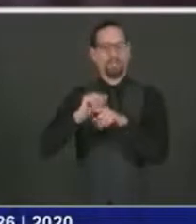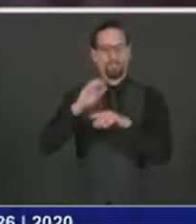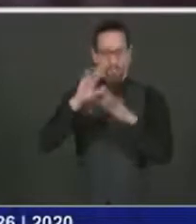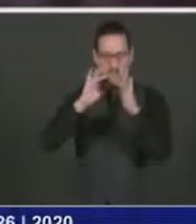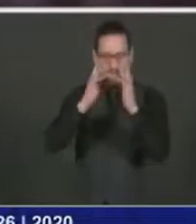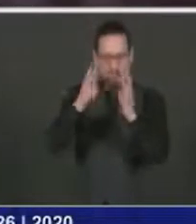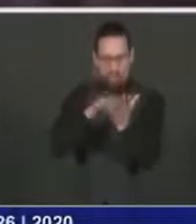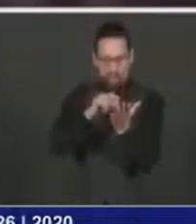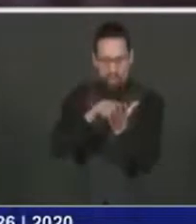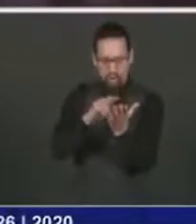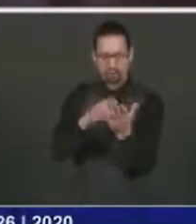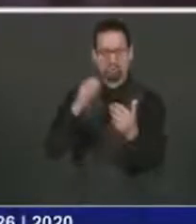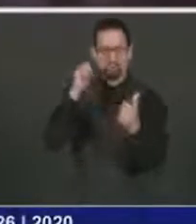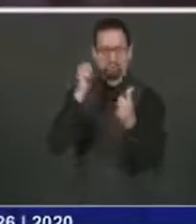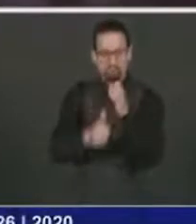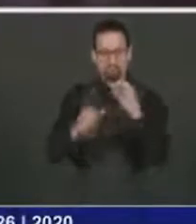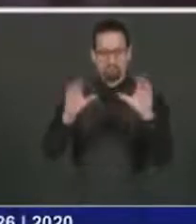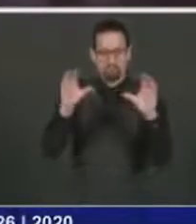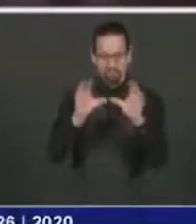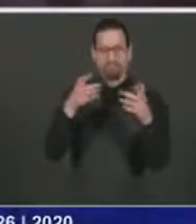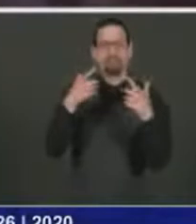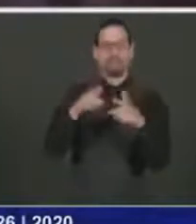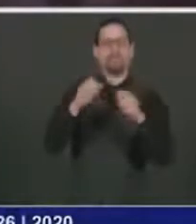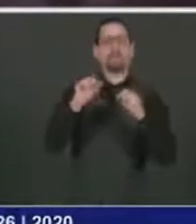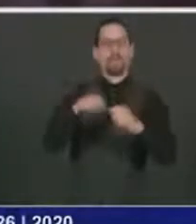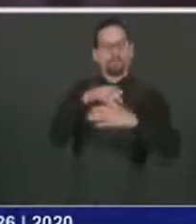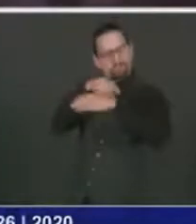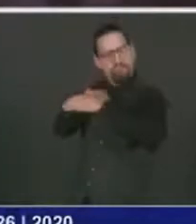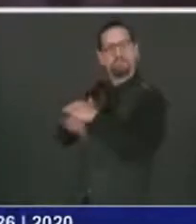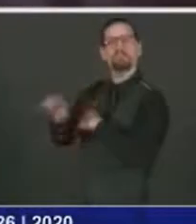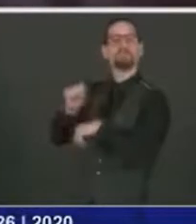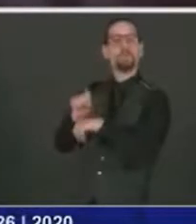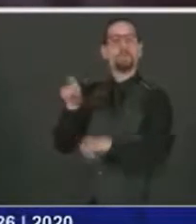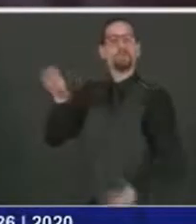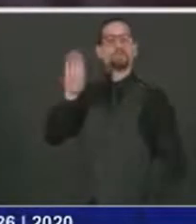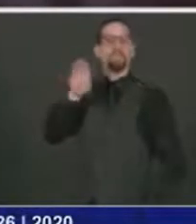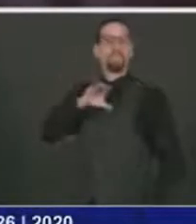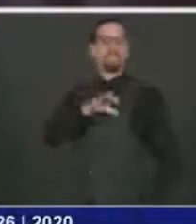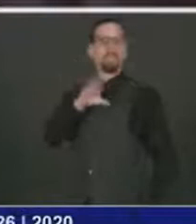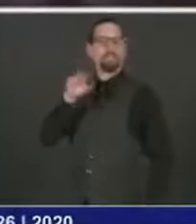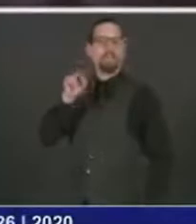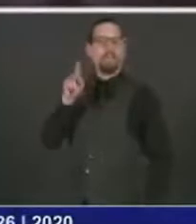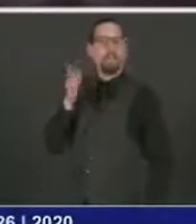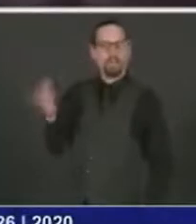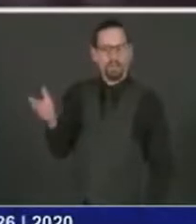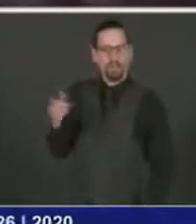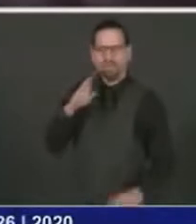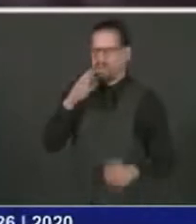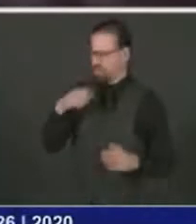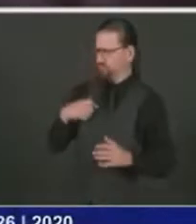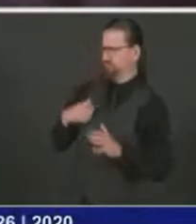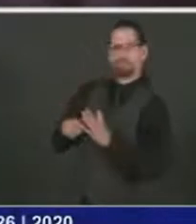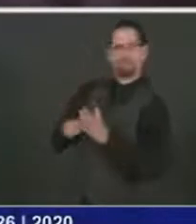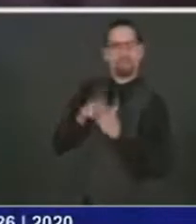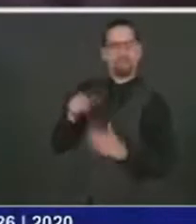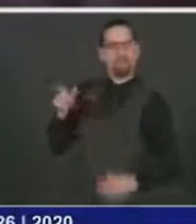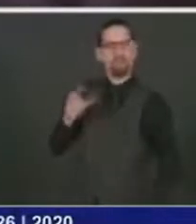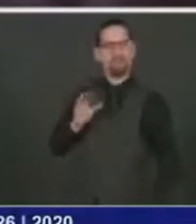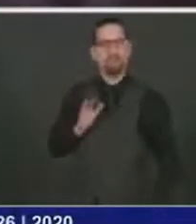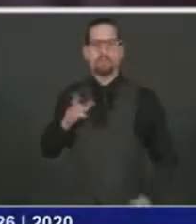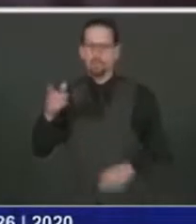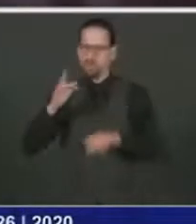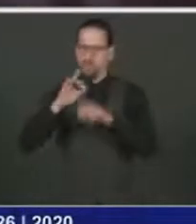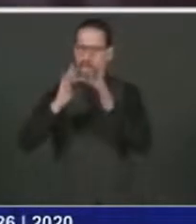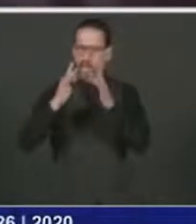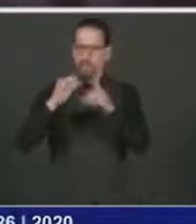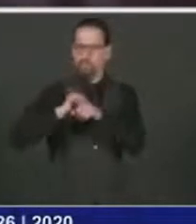and regulations around how to stay safe in COVID-19. It was very impressive. One of the coolest things, at least I thought it was cool,